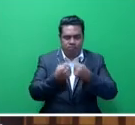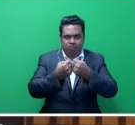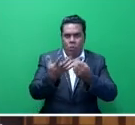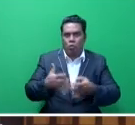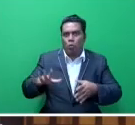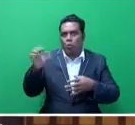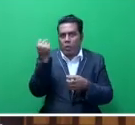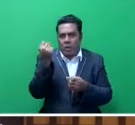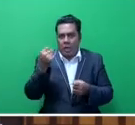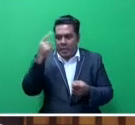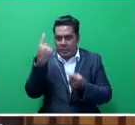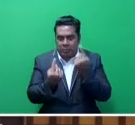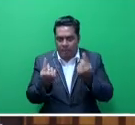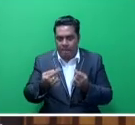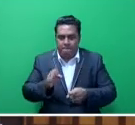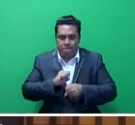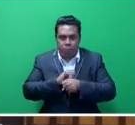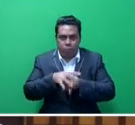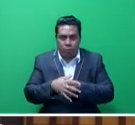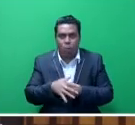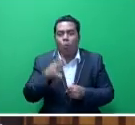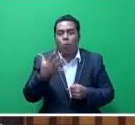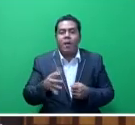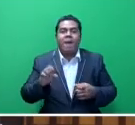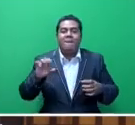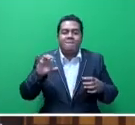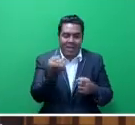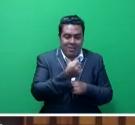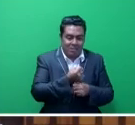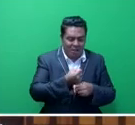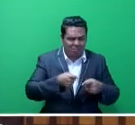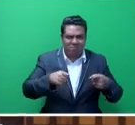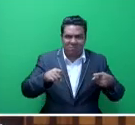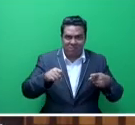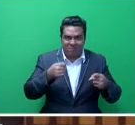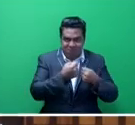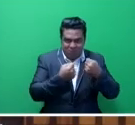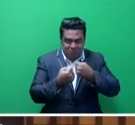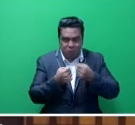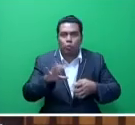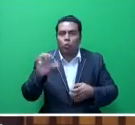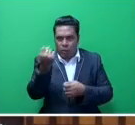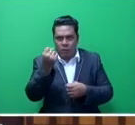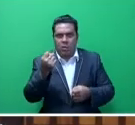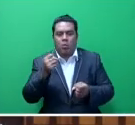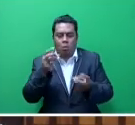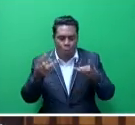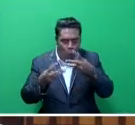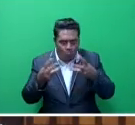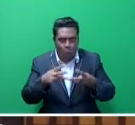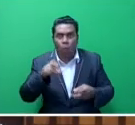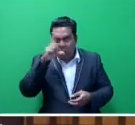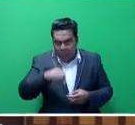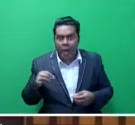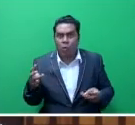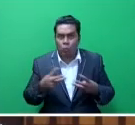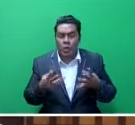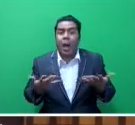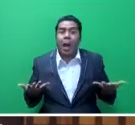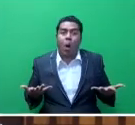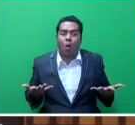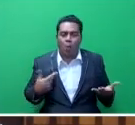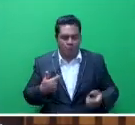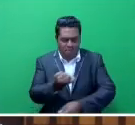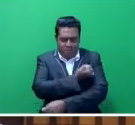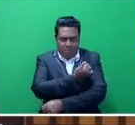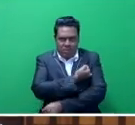battle against this virus. We are fighting to win the war. And we can win because we have vaccines,